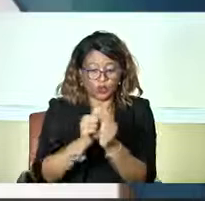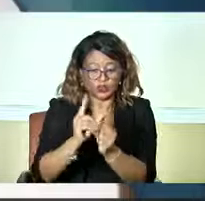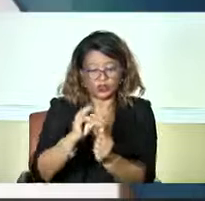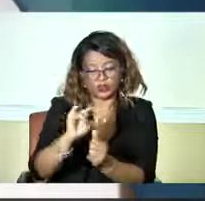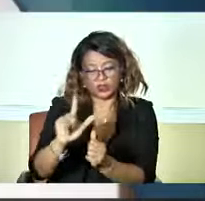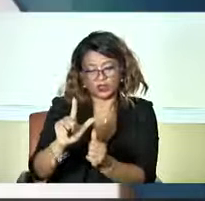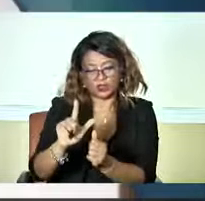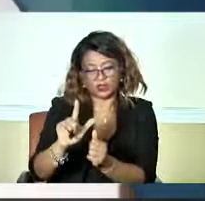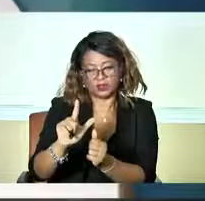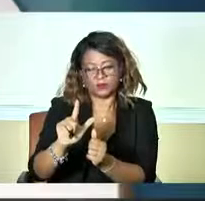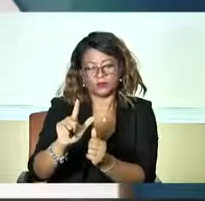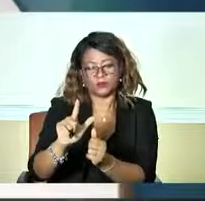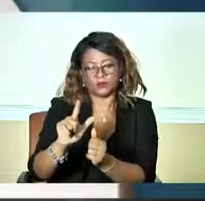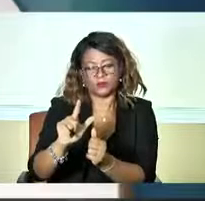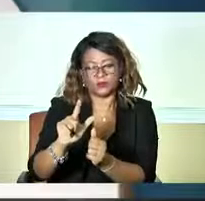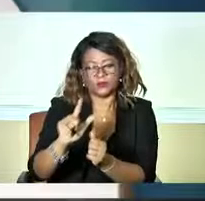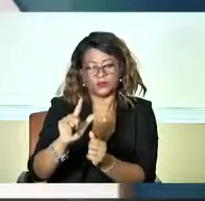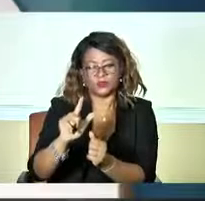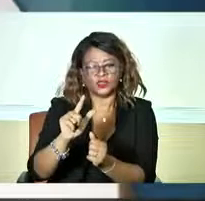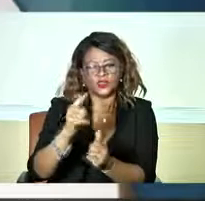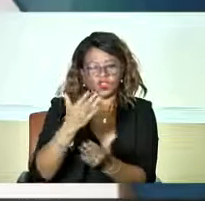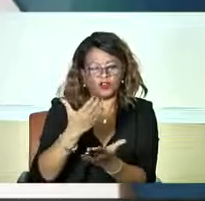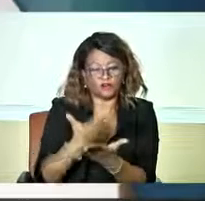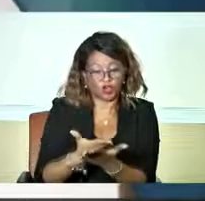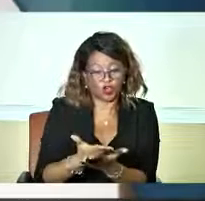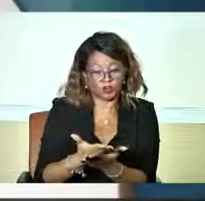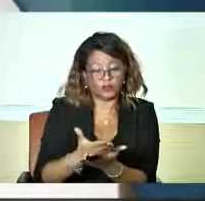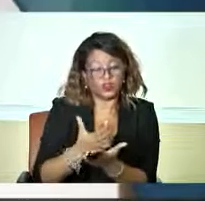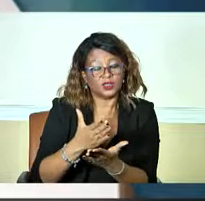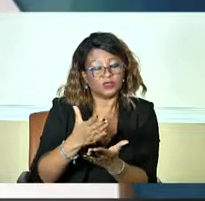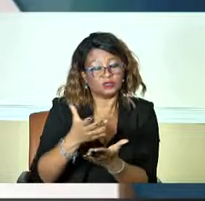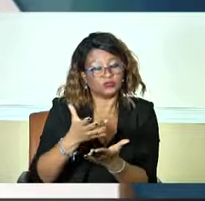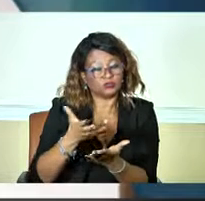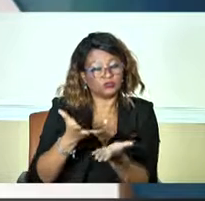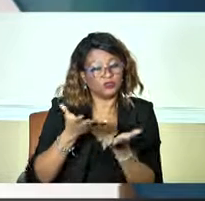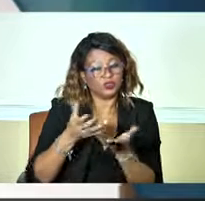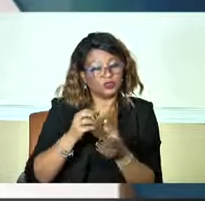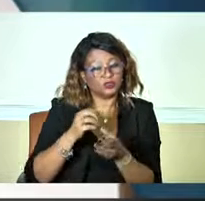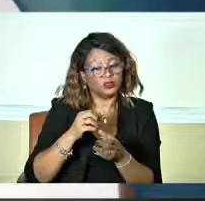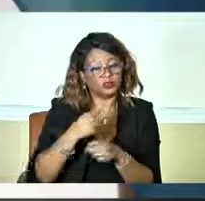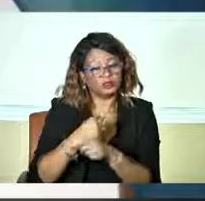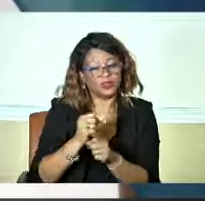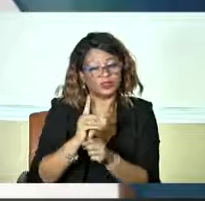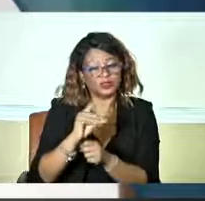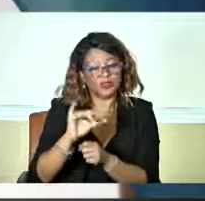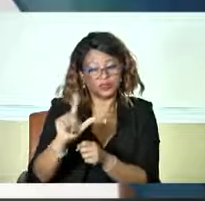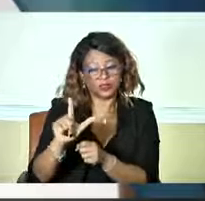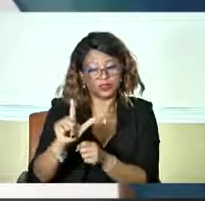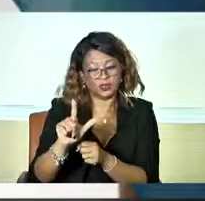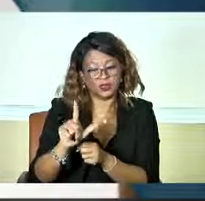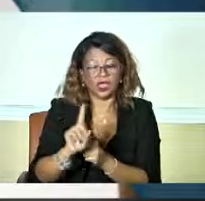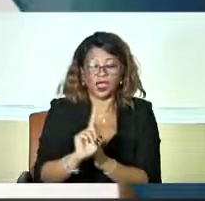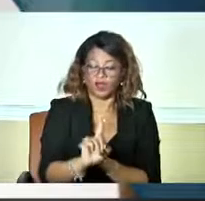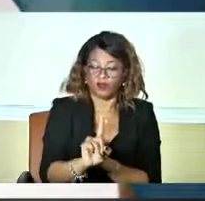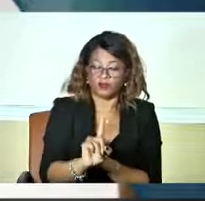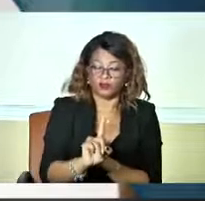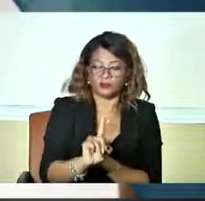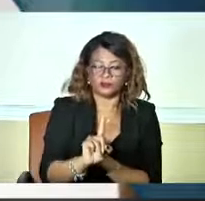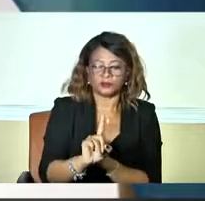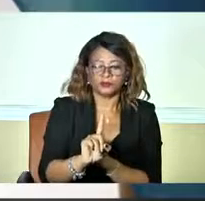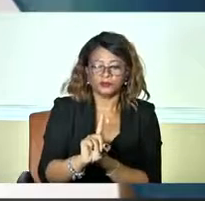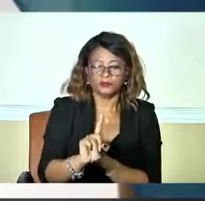were firm in confirming that they wanted to move ahead with this deal. However, they have put